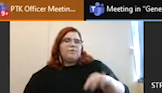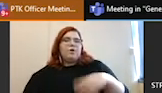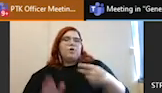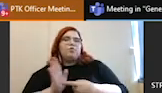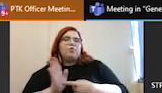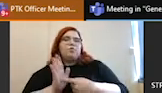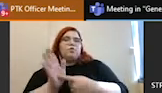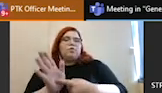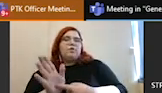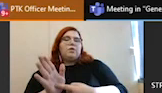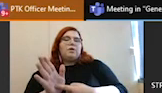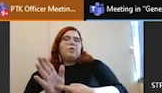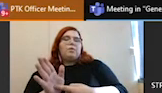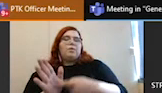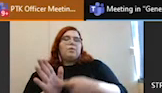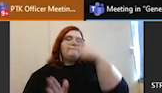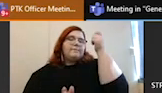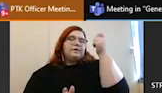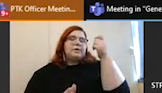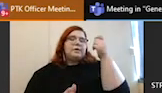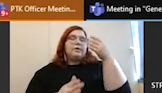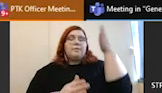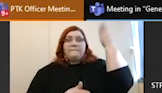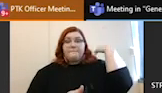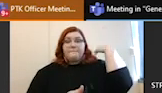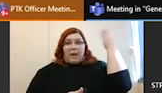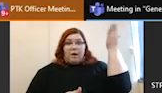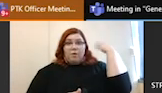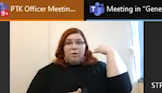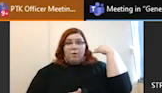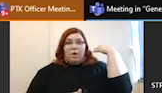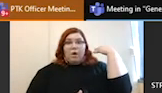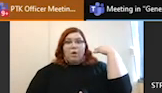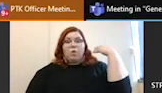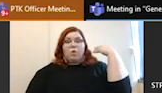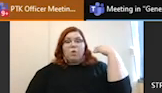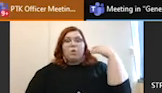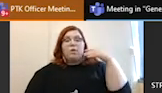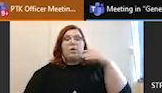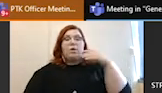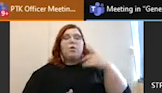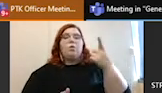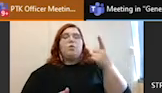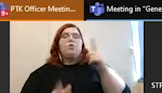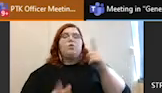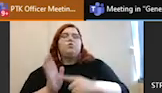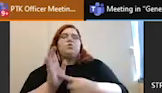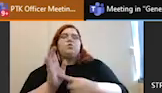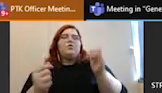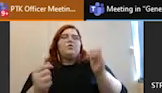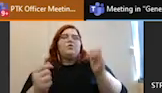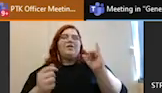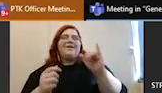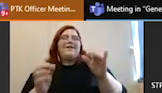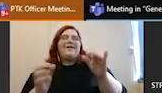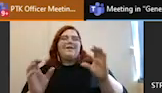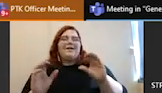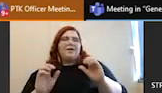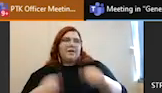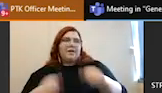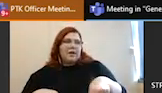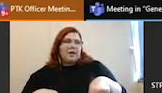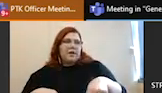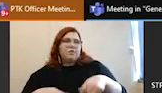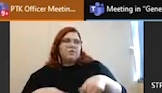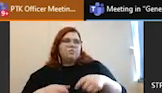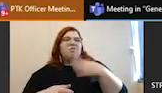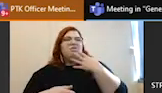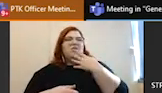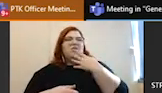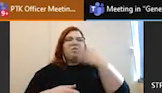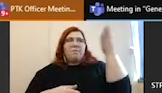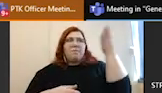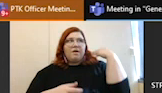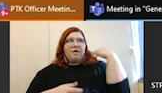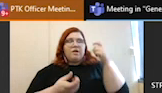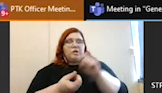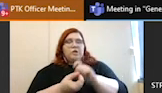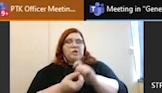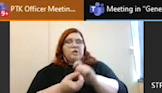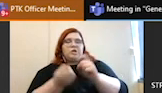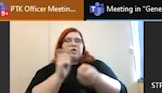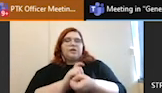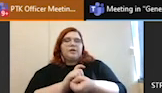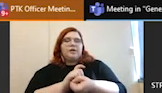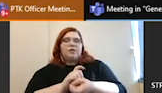the background. I wanted to show you that this is also something that you could do. Just kind of change the color of the background so that your output will not always